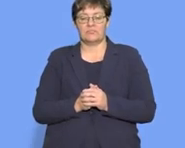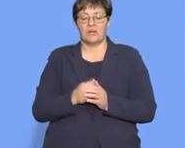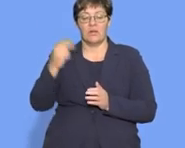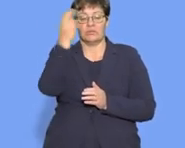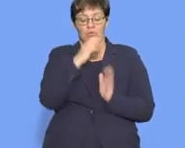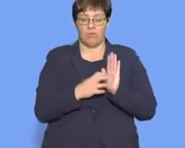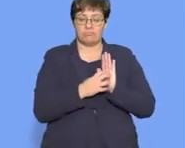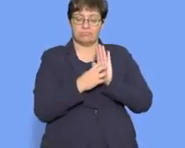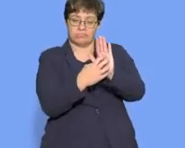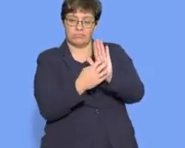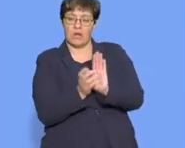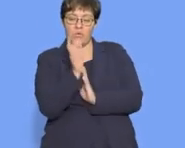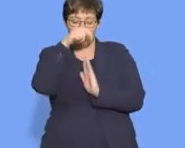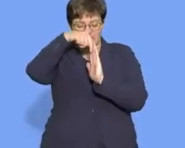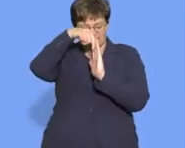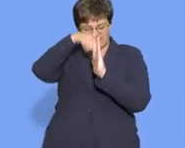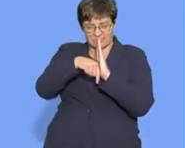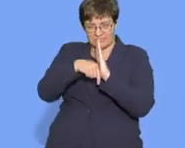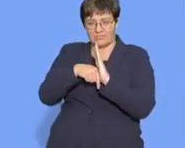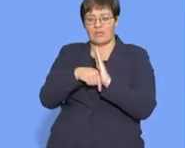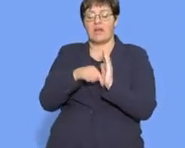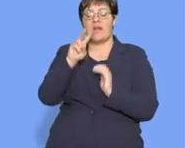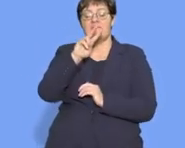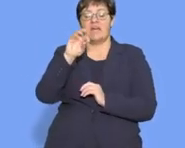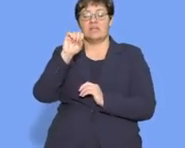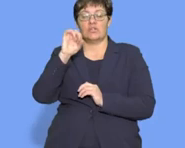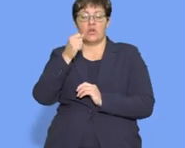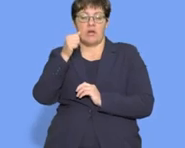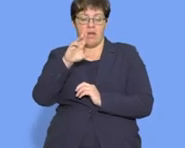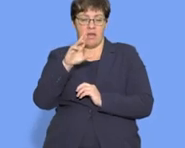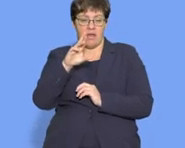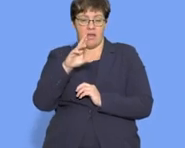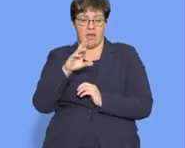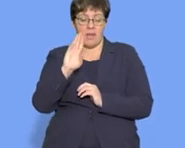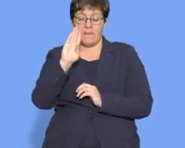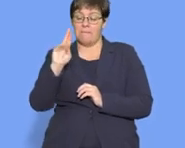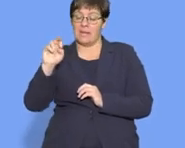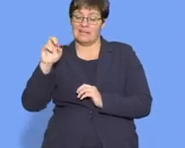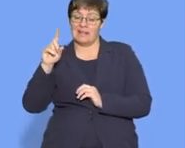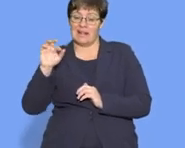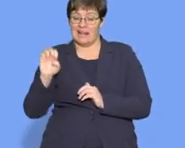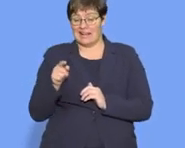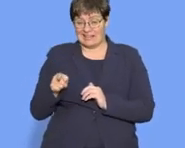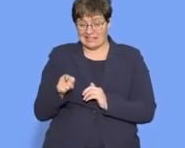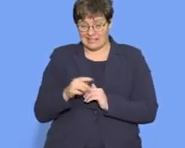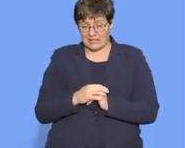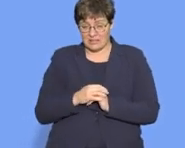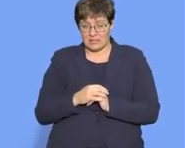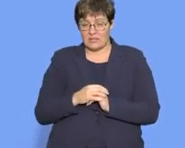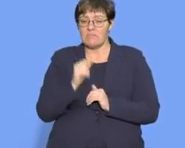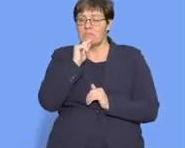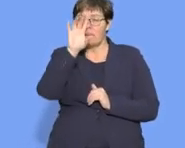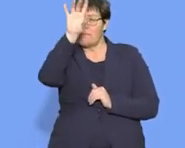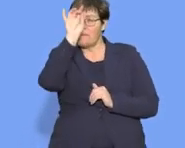the detail of a vascular bundle, and let's see if we can pick up the different parts from